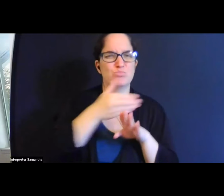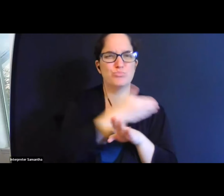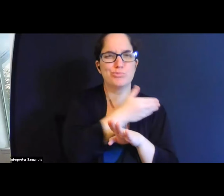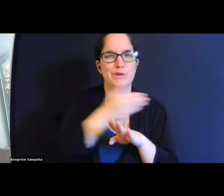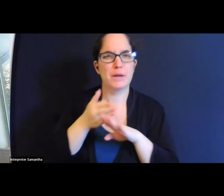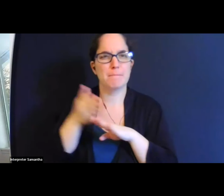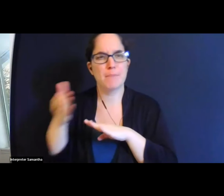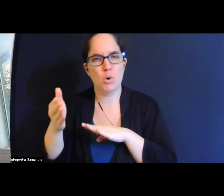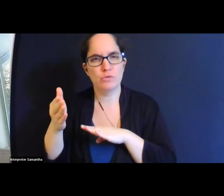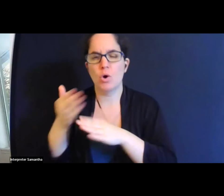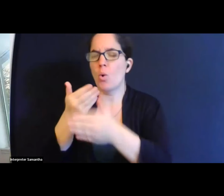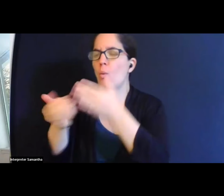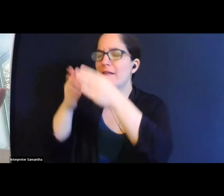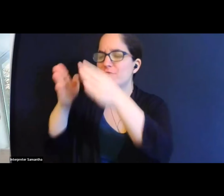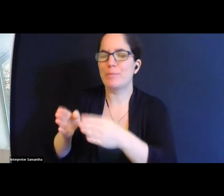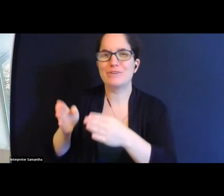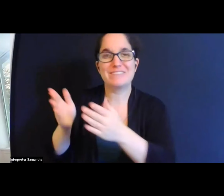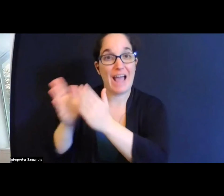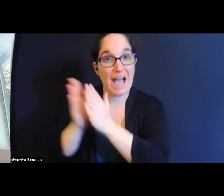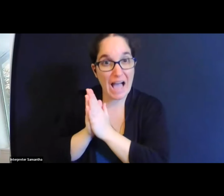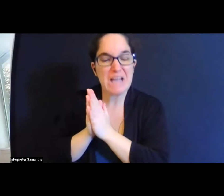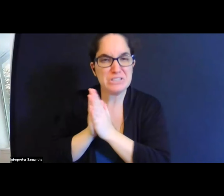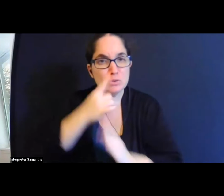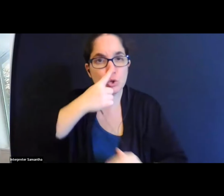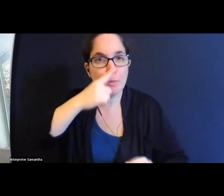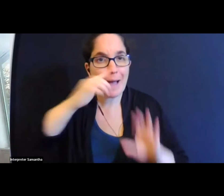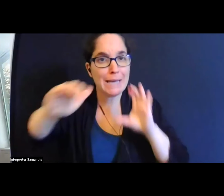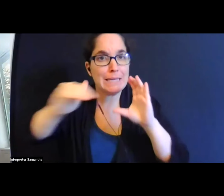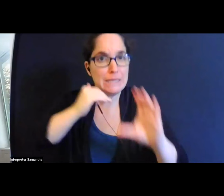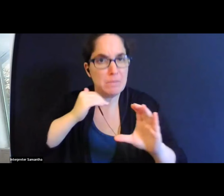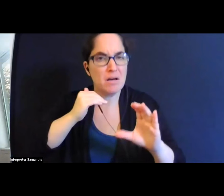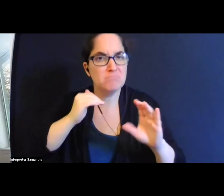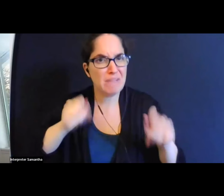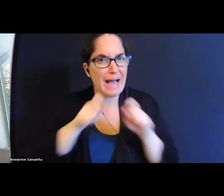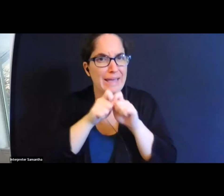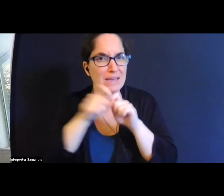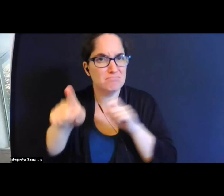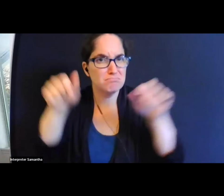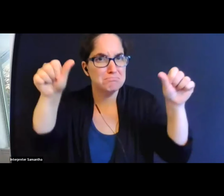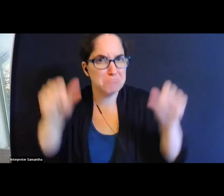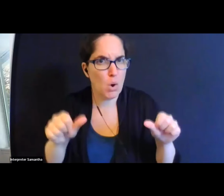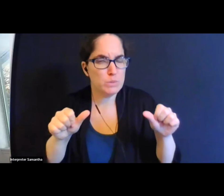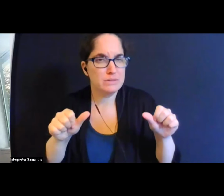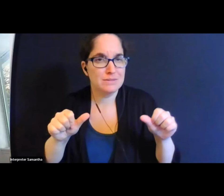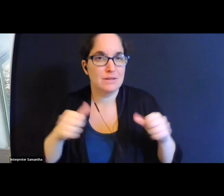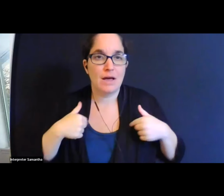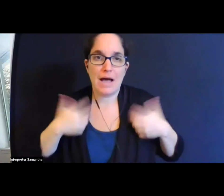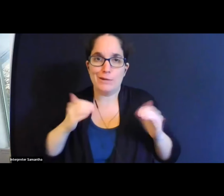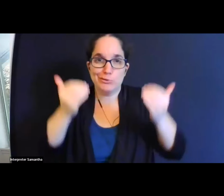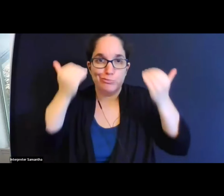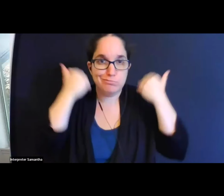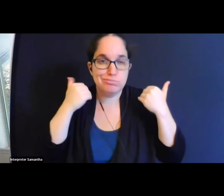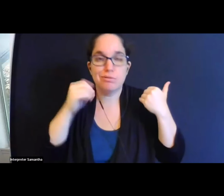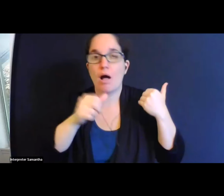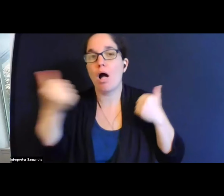email me separately, just because I have to show it to you, or I'll try to put something in the chat later, but I don't want to take away from Ben